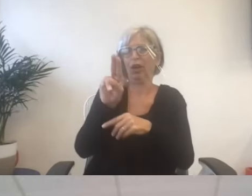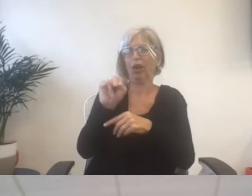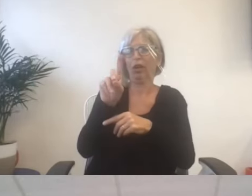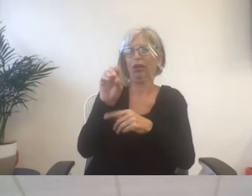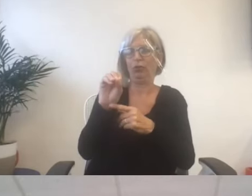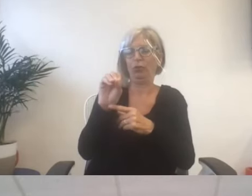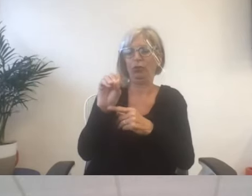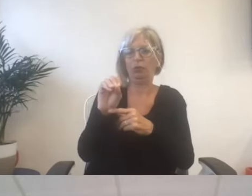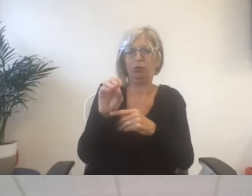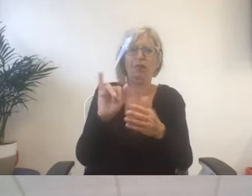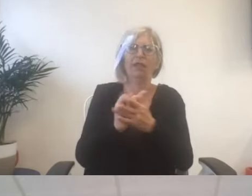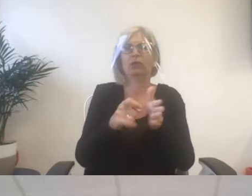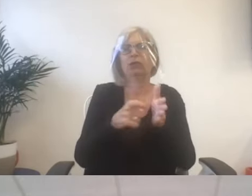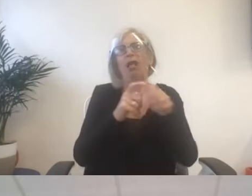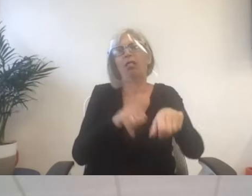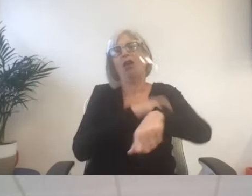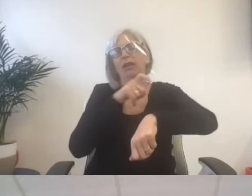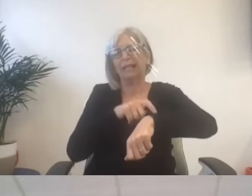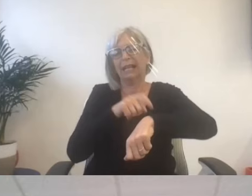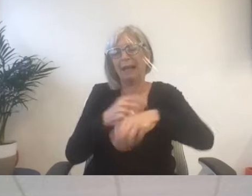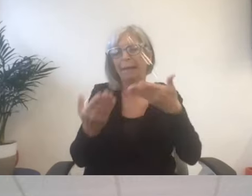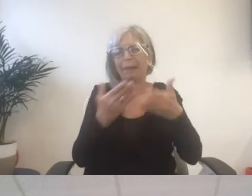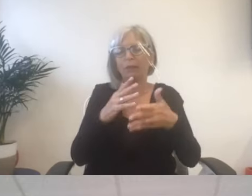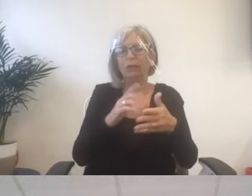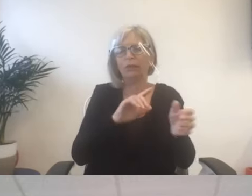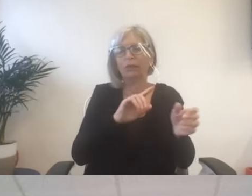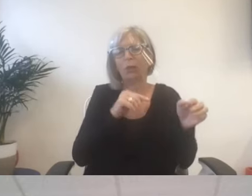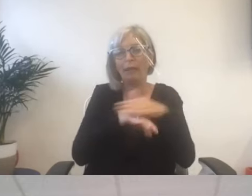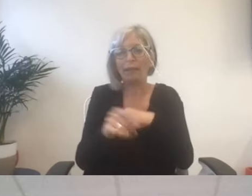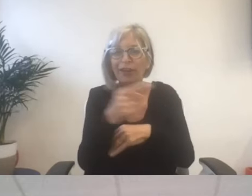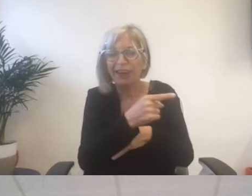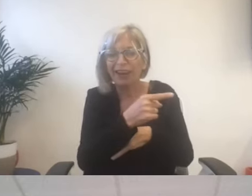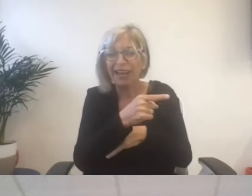sorry, guys, this is taking a long time. Why don't we actually just go in here